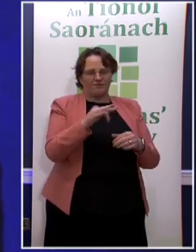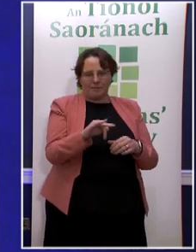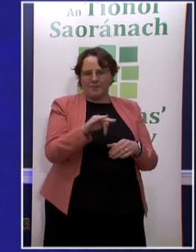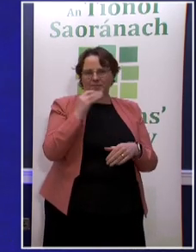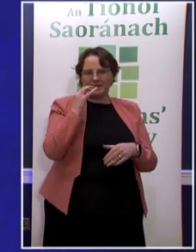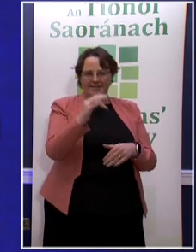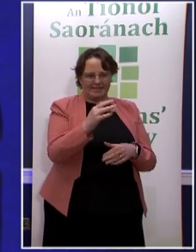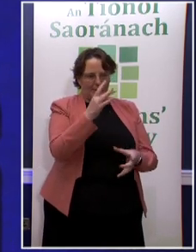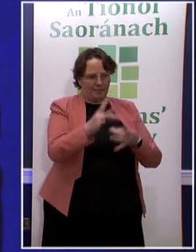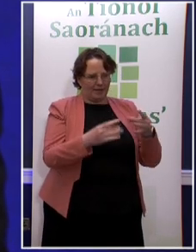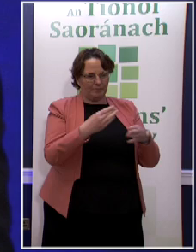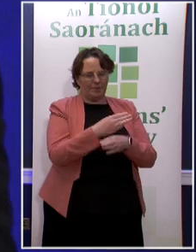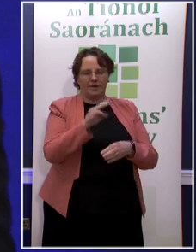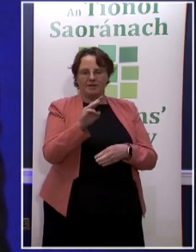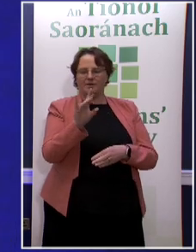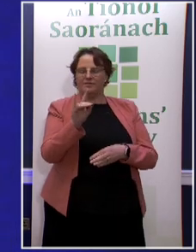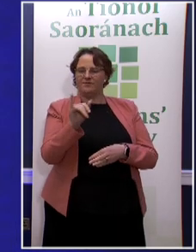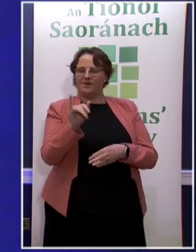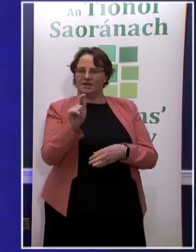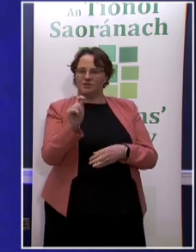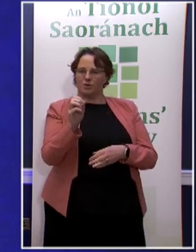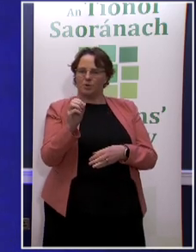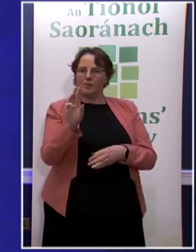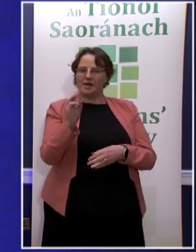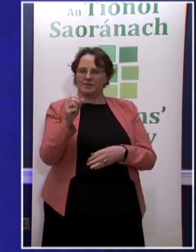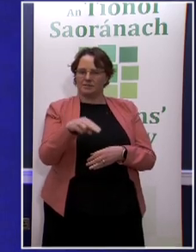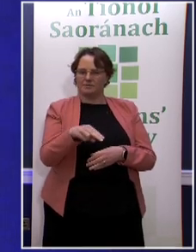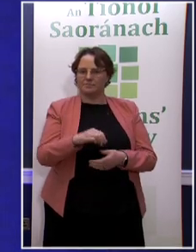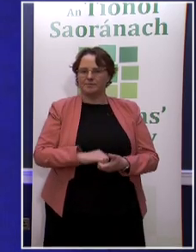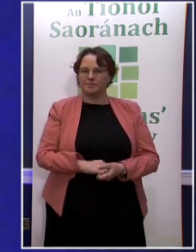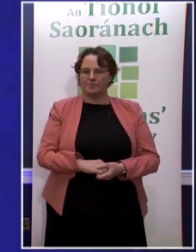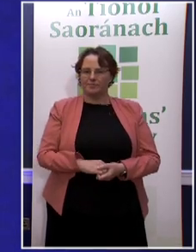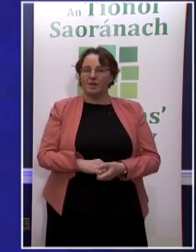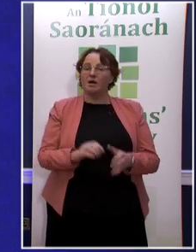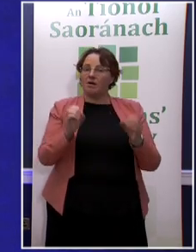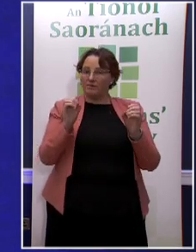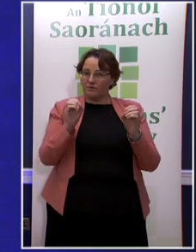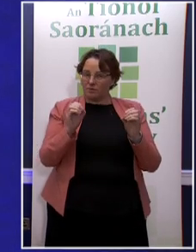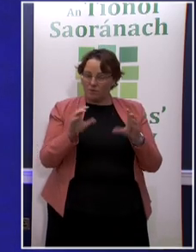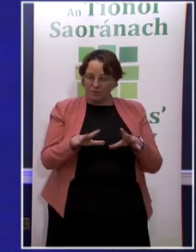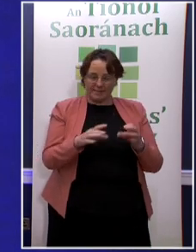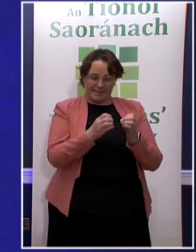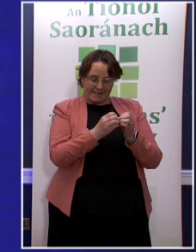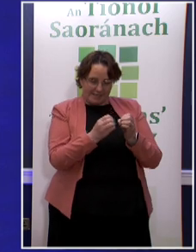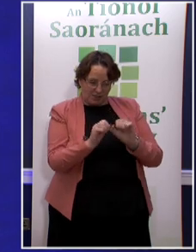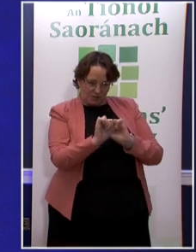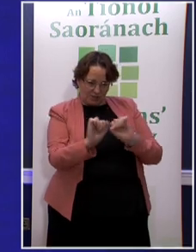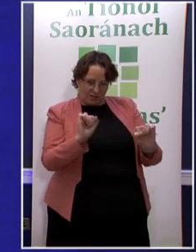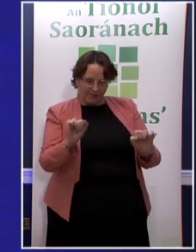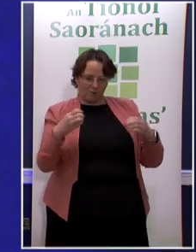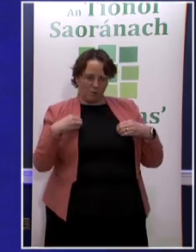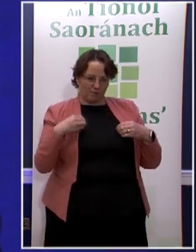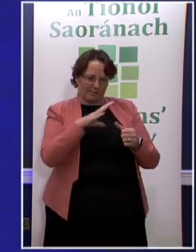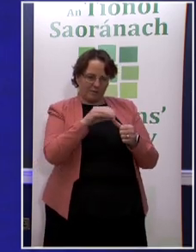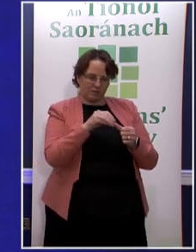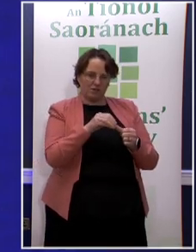So they're a pretty significant player in that game. Each of these, of course, also has its own intricate story, its own